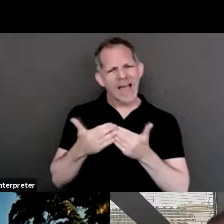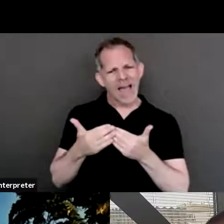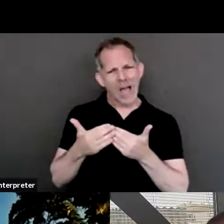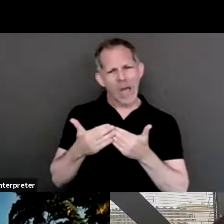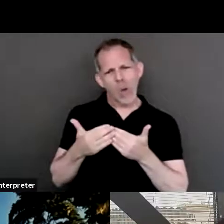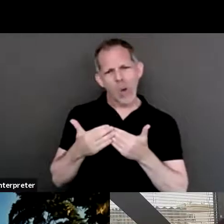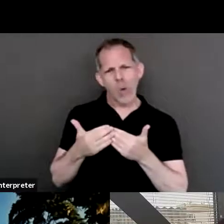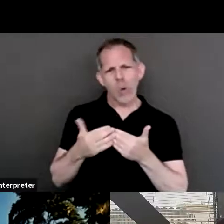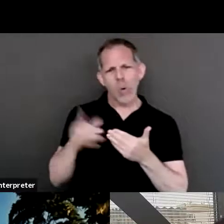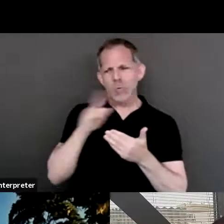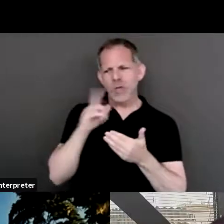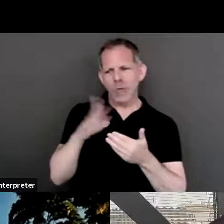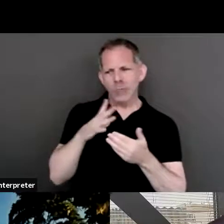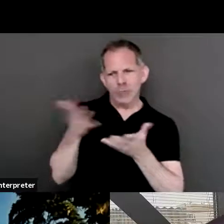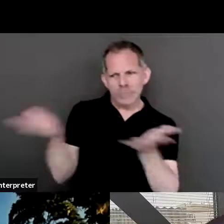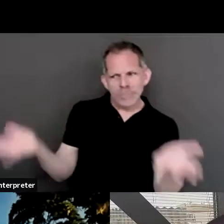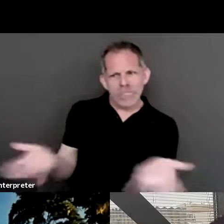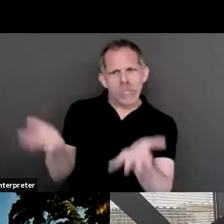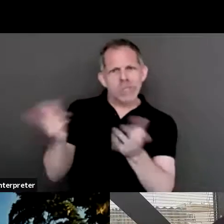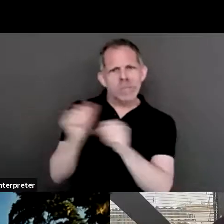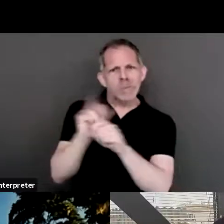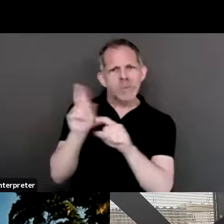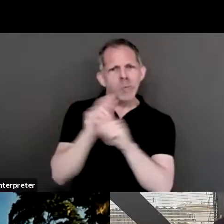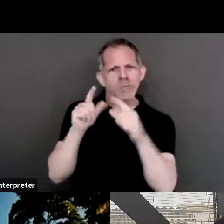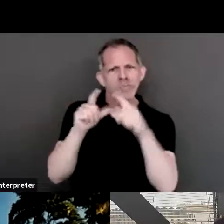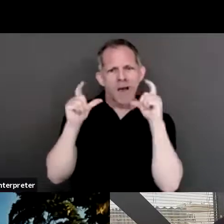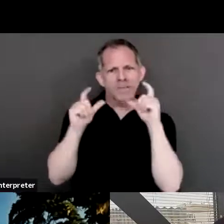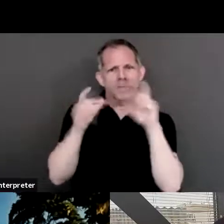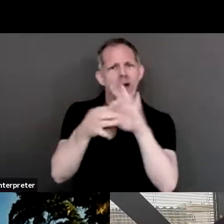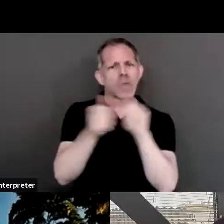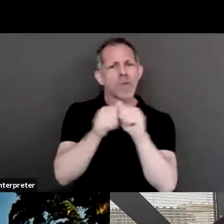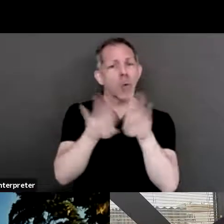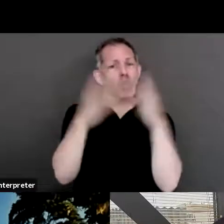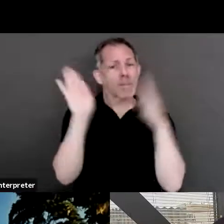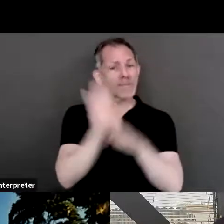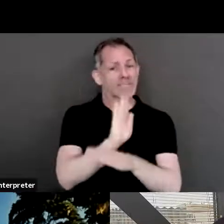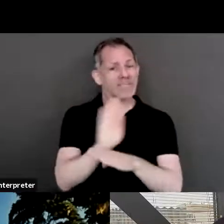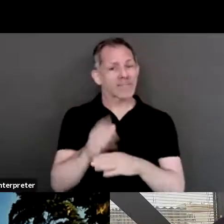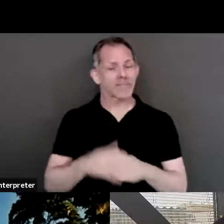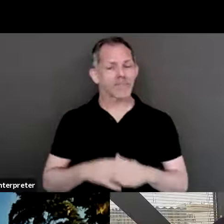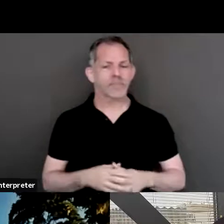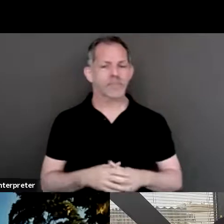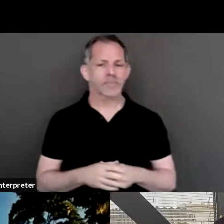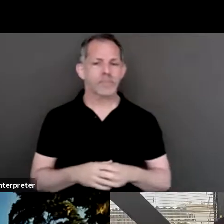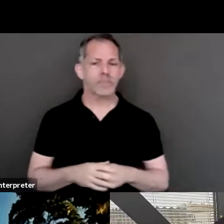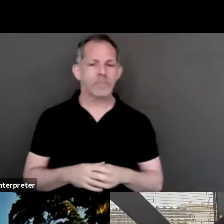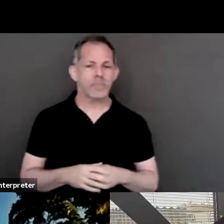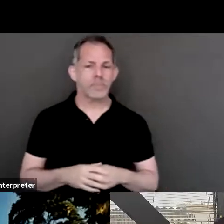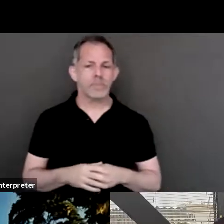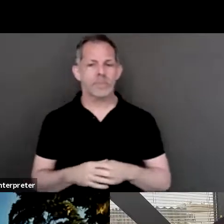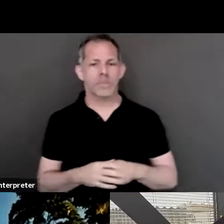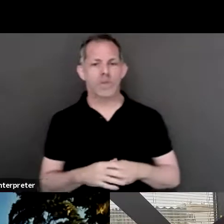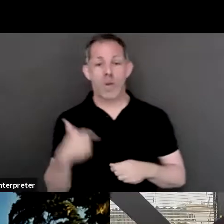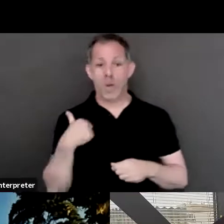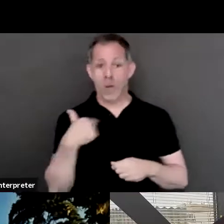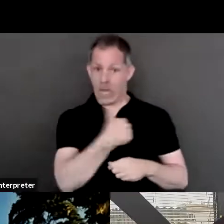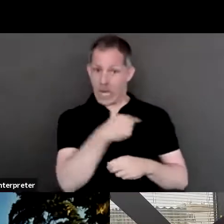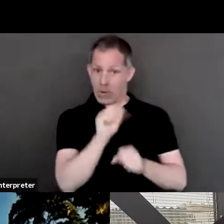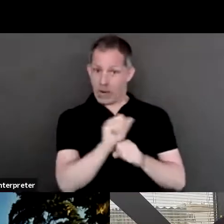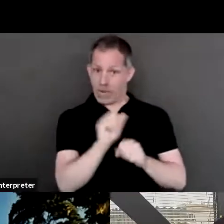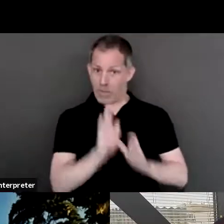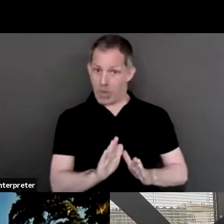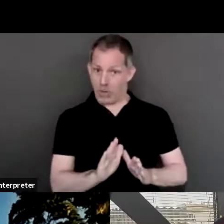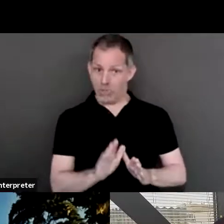asking and instructing our employees not to challenge people. And it, again, like through this